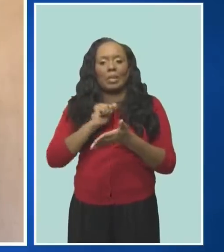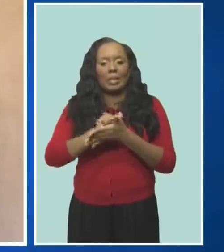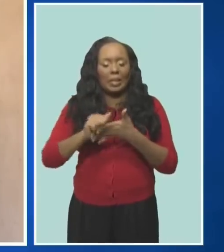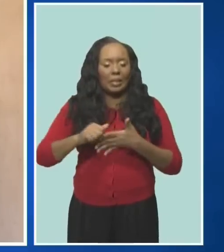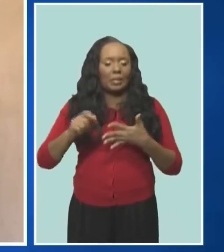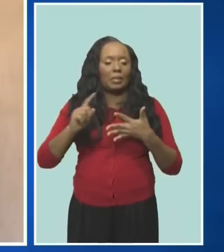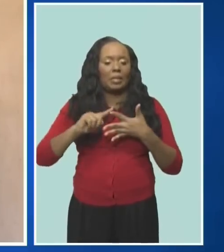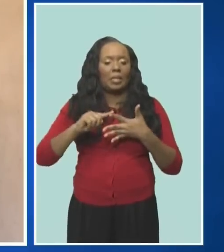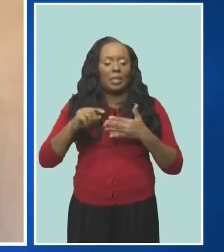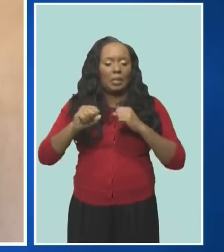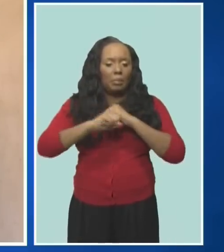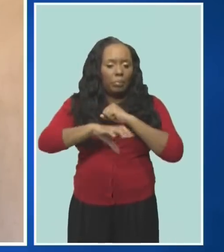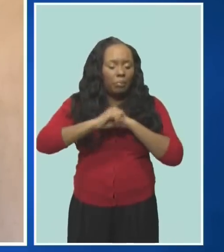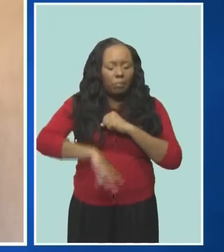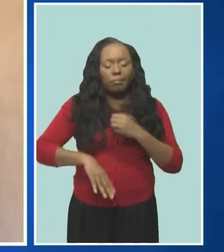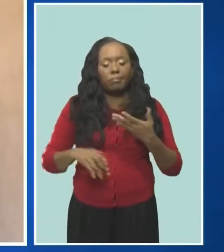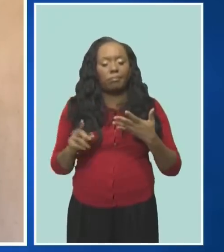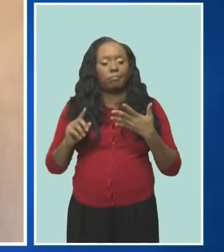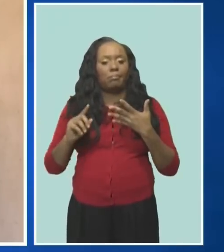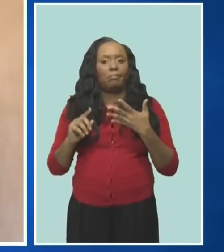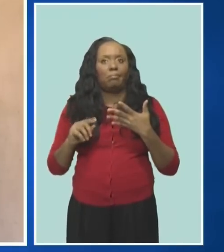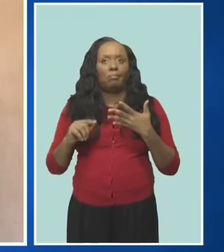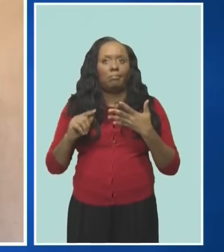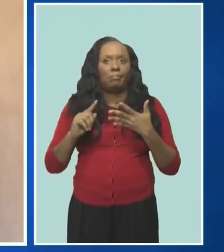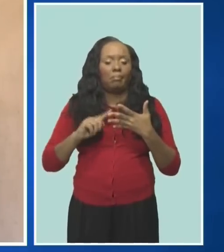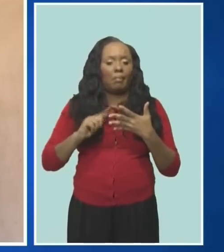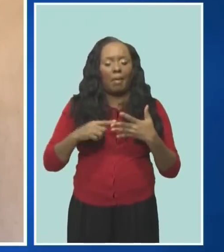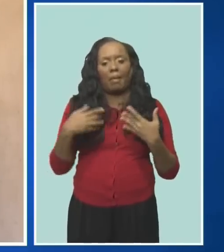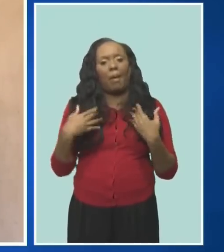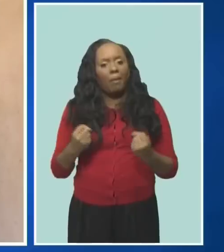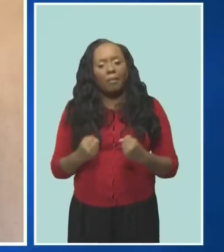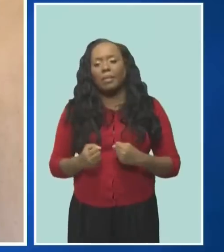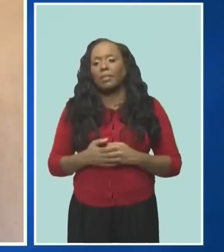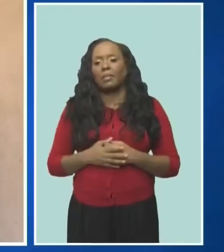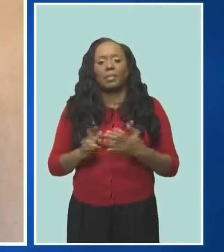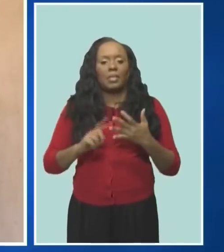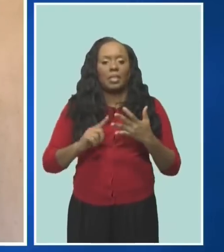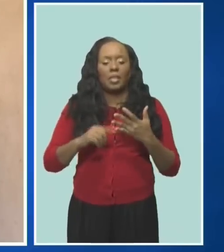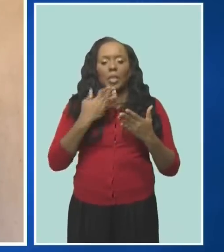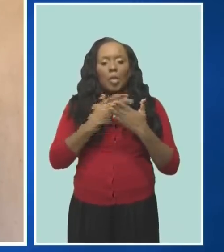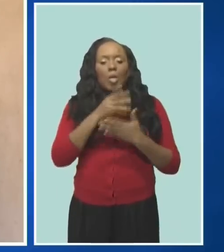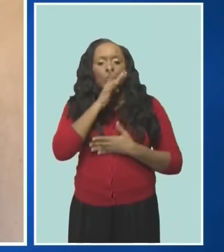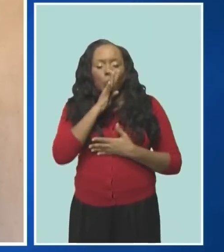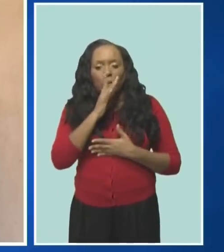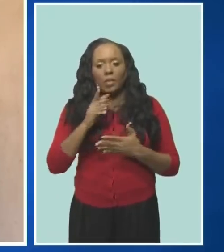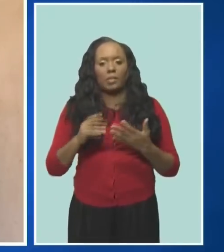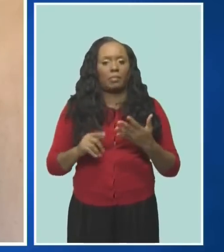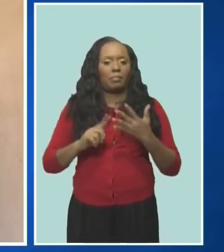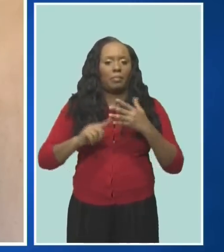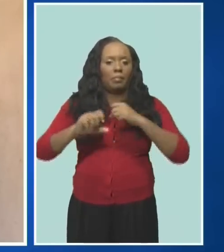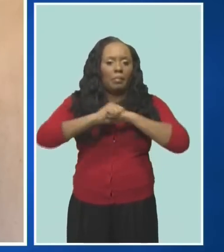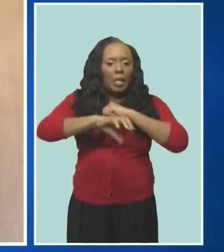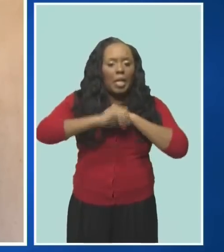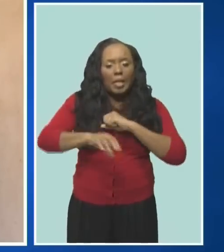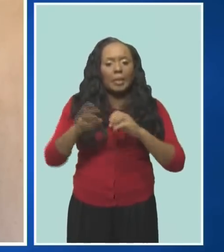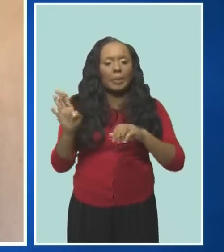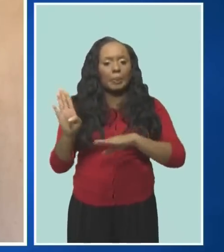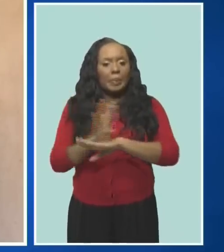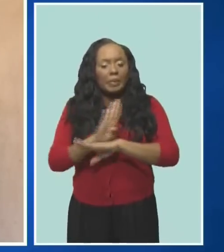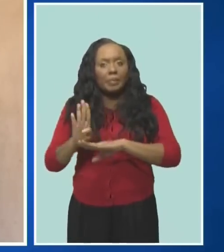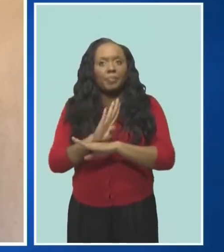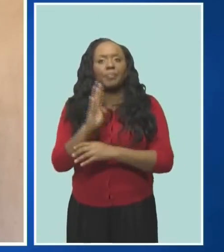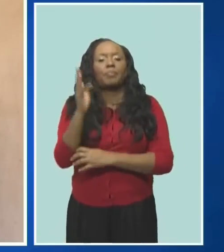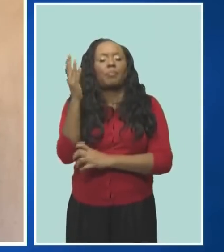about marketing, you learn about, being confident and able to speak and market your business. So